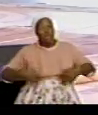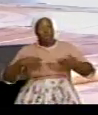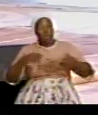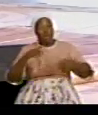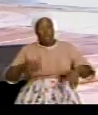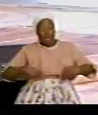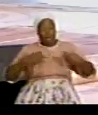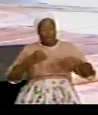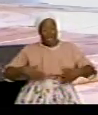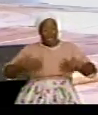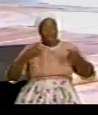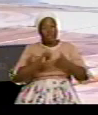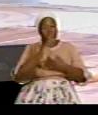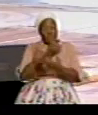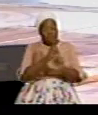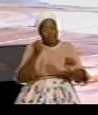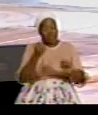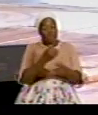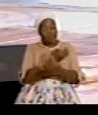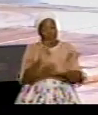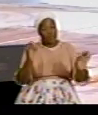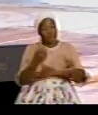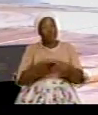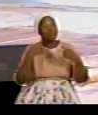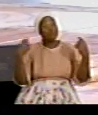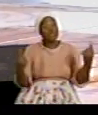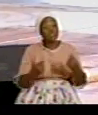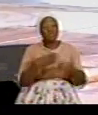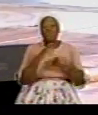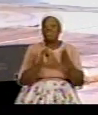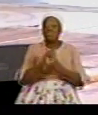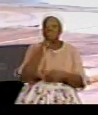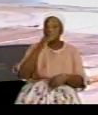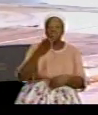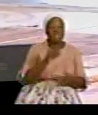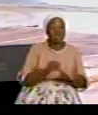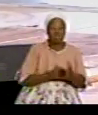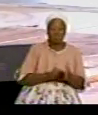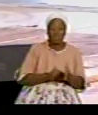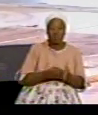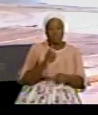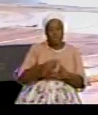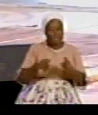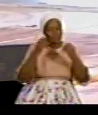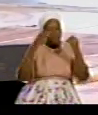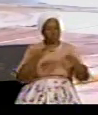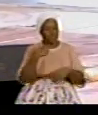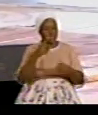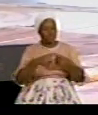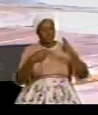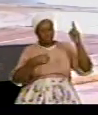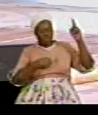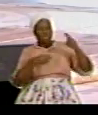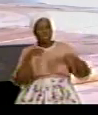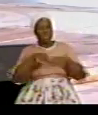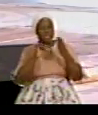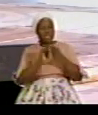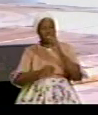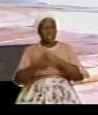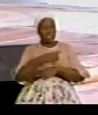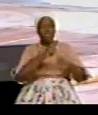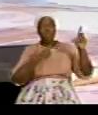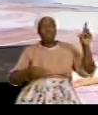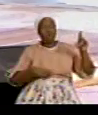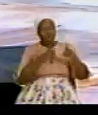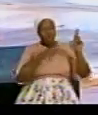all that is not their emphasis. Now many will say to me in that day, Lord, Lord, have we not